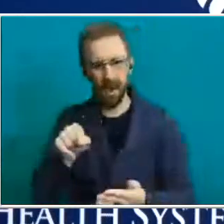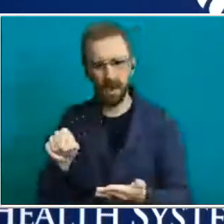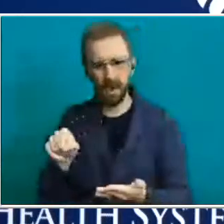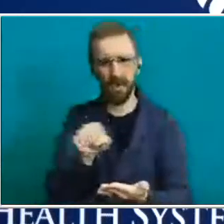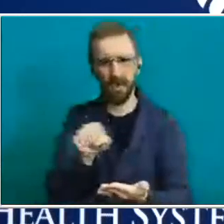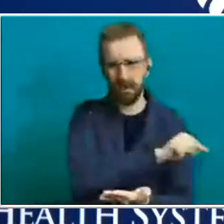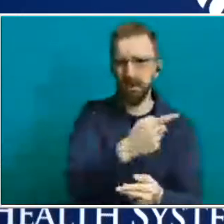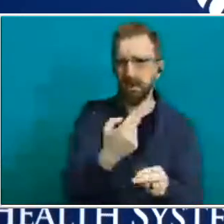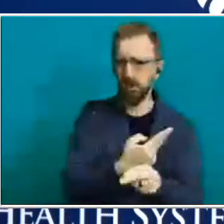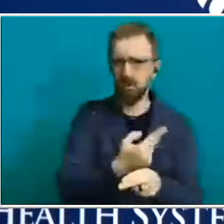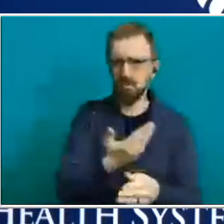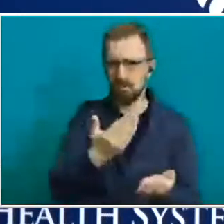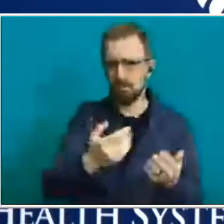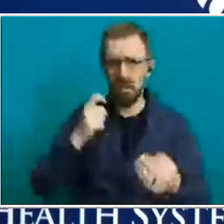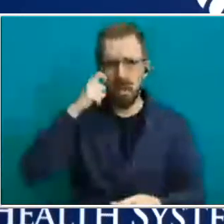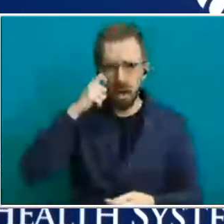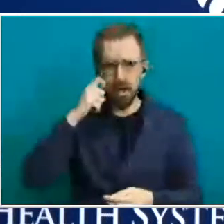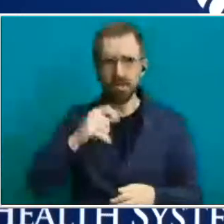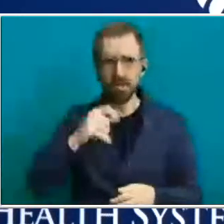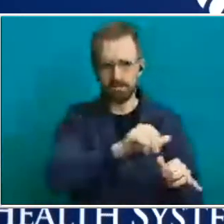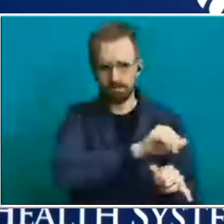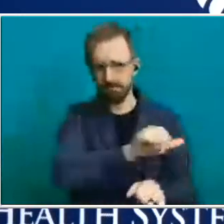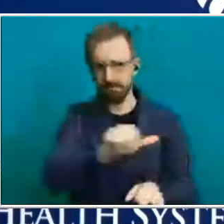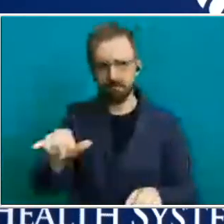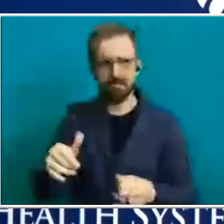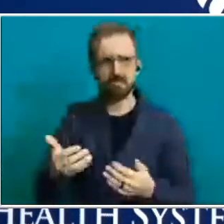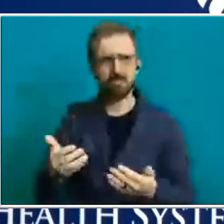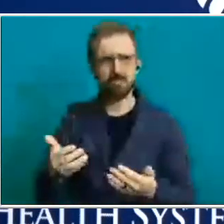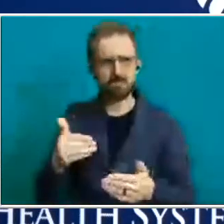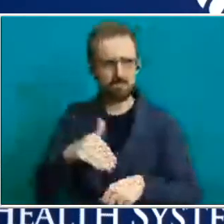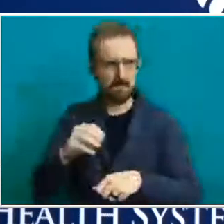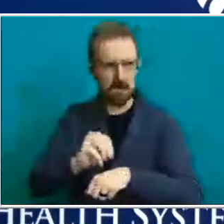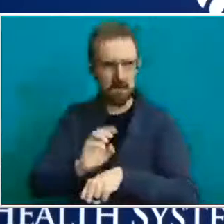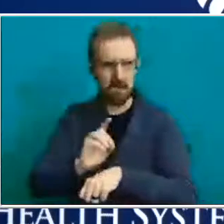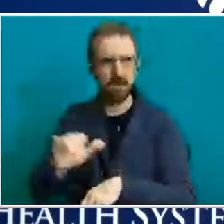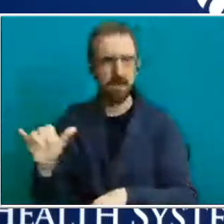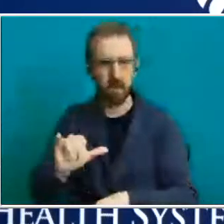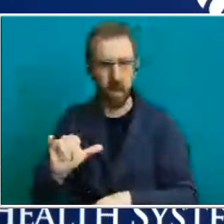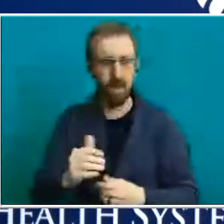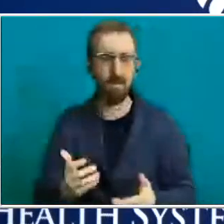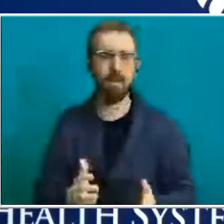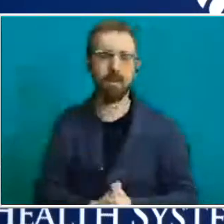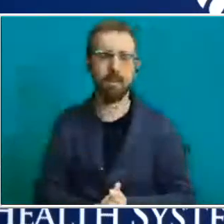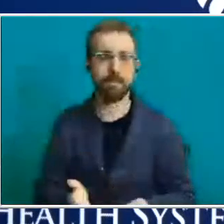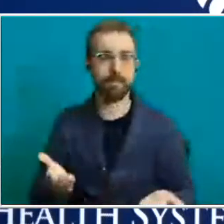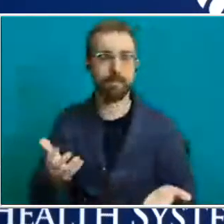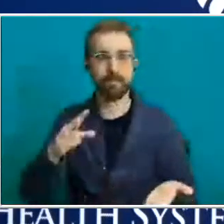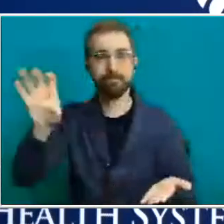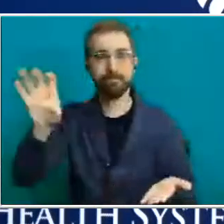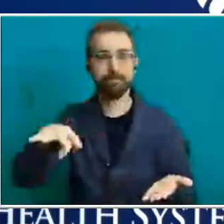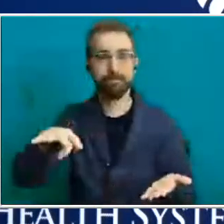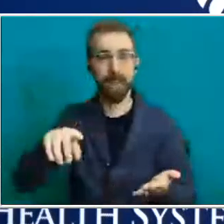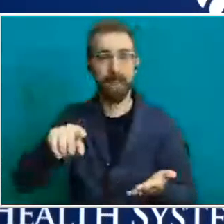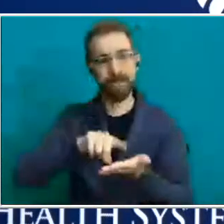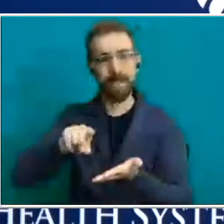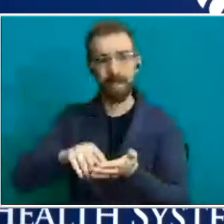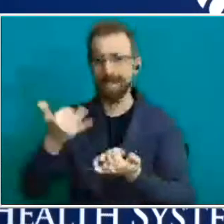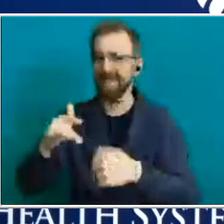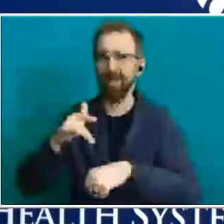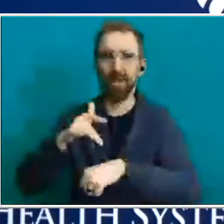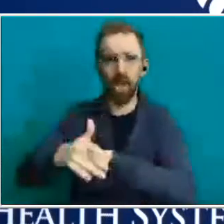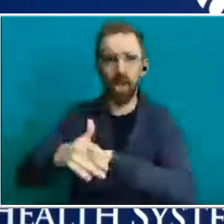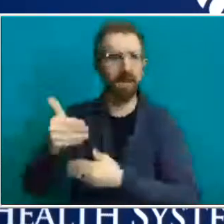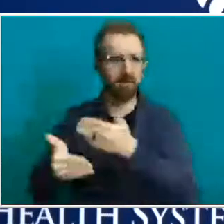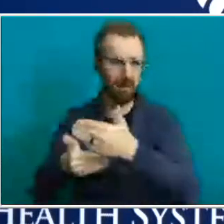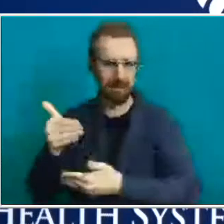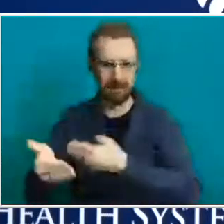the onions on the other products at McDonald's as well. But who knows? The investigation is early and ongoing. But we